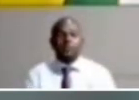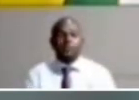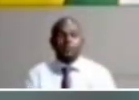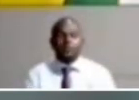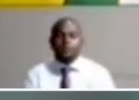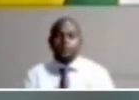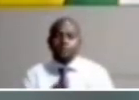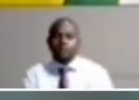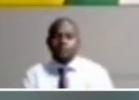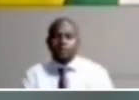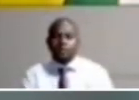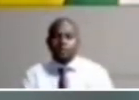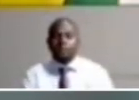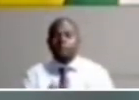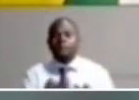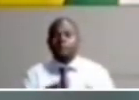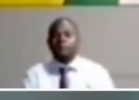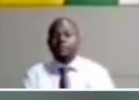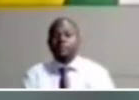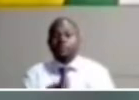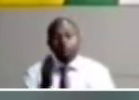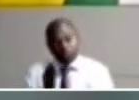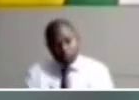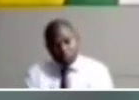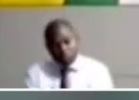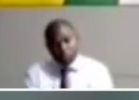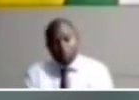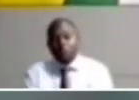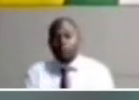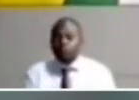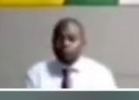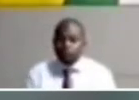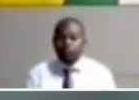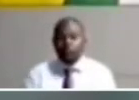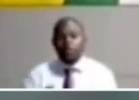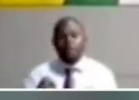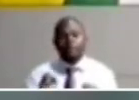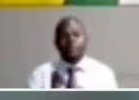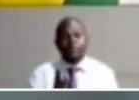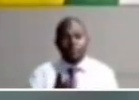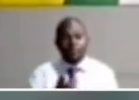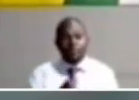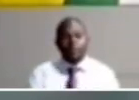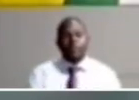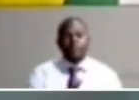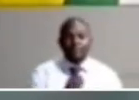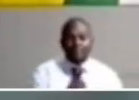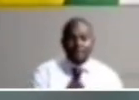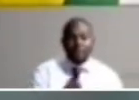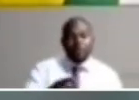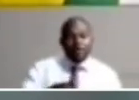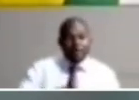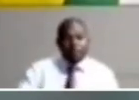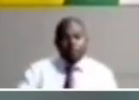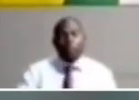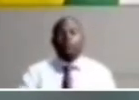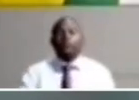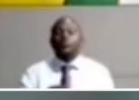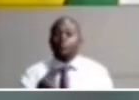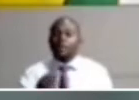This freezing of movement will last 14 days from the 1st of April